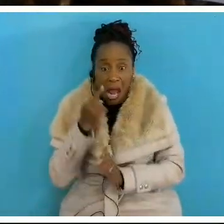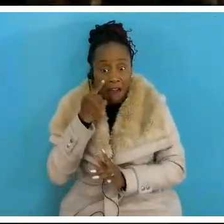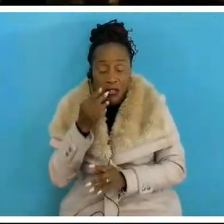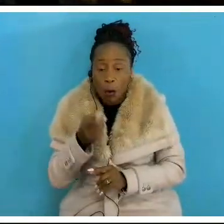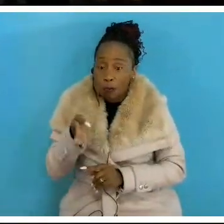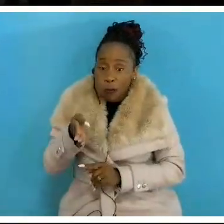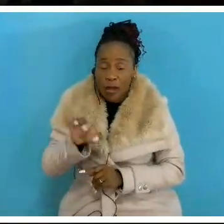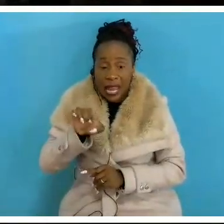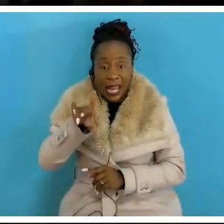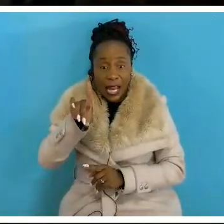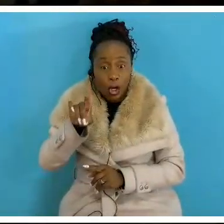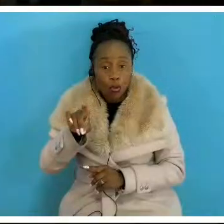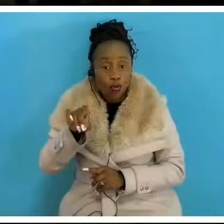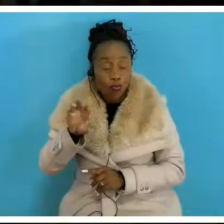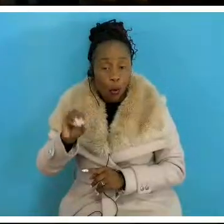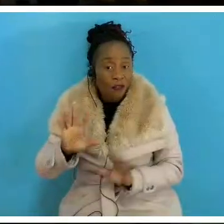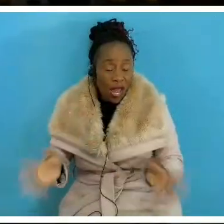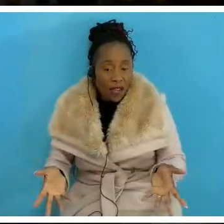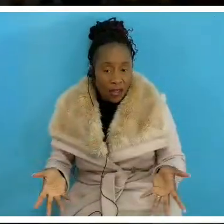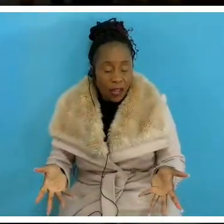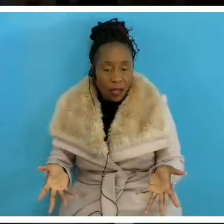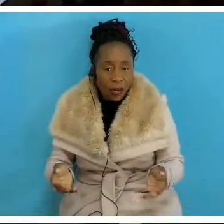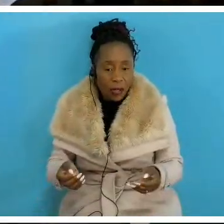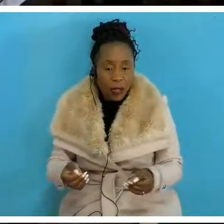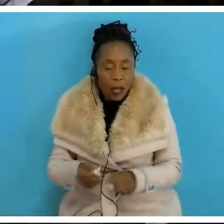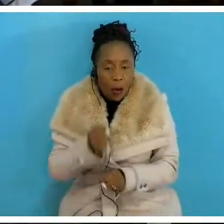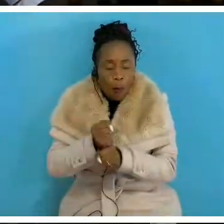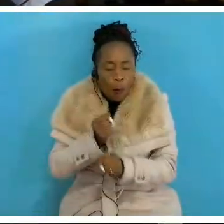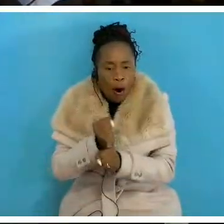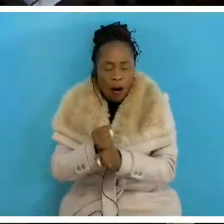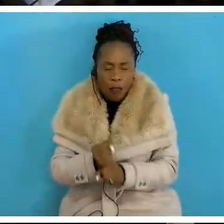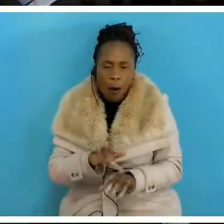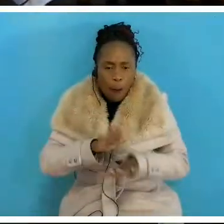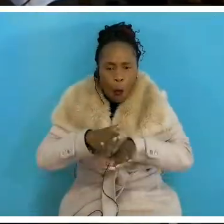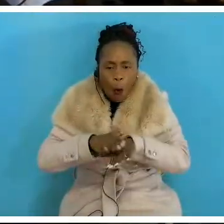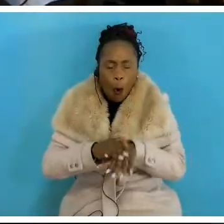Eldorado Park. That you came to make more promises.